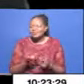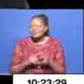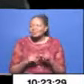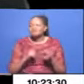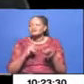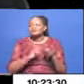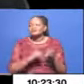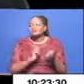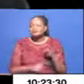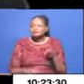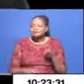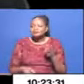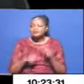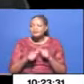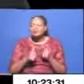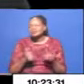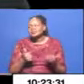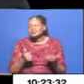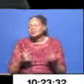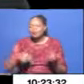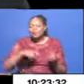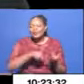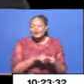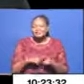case of, do we really,